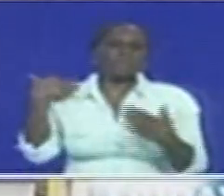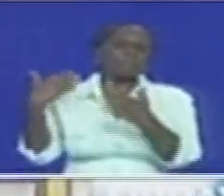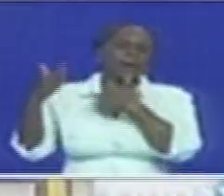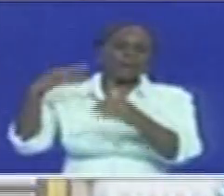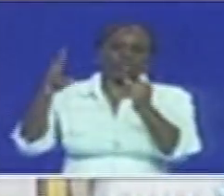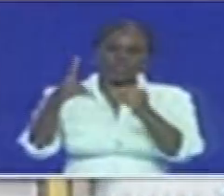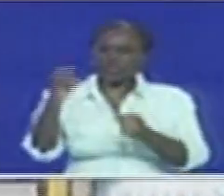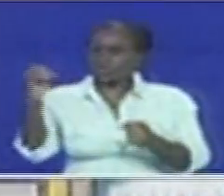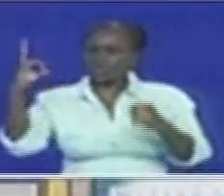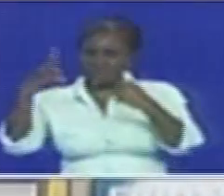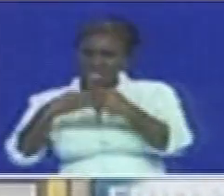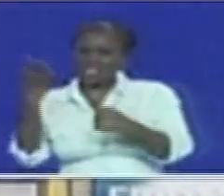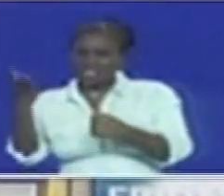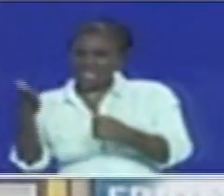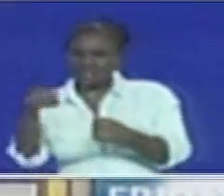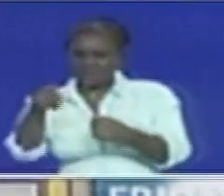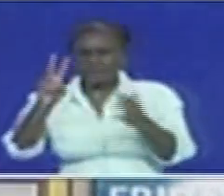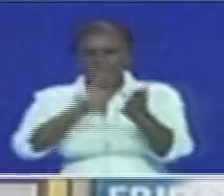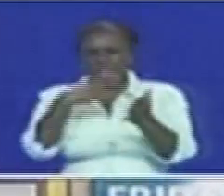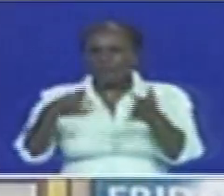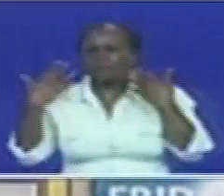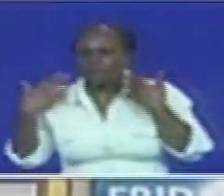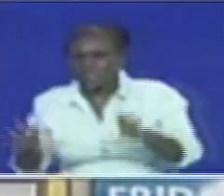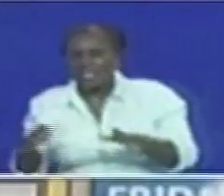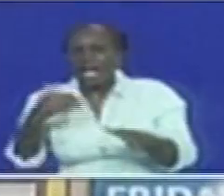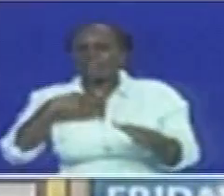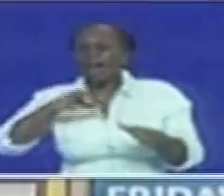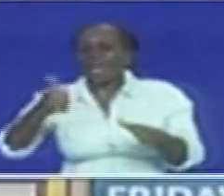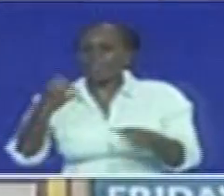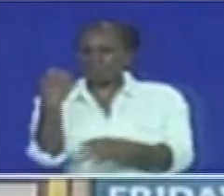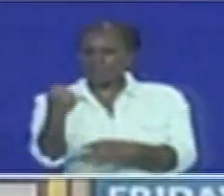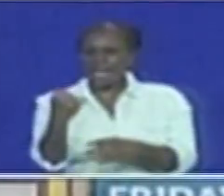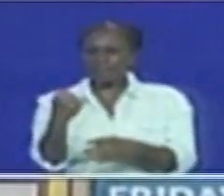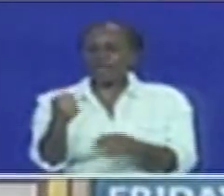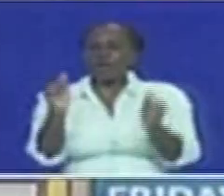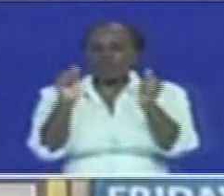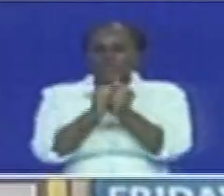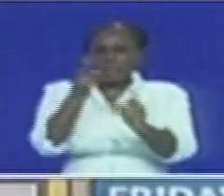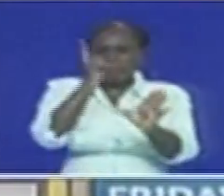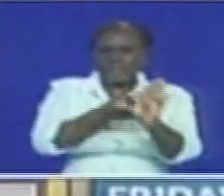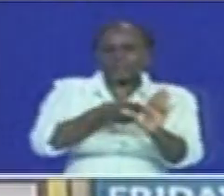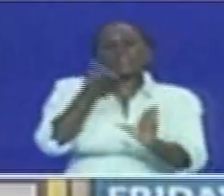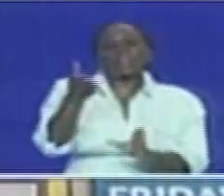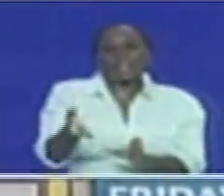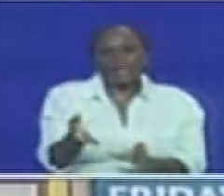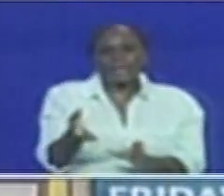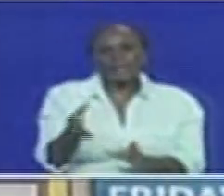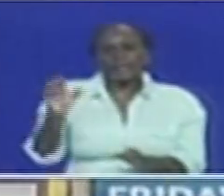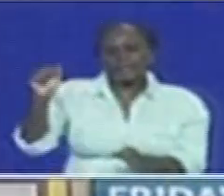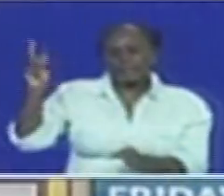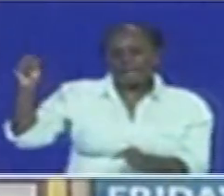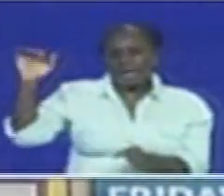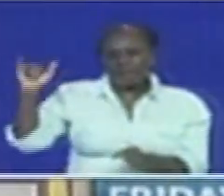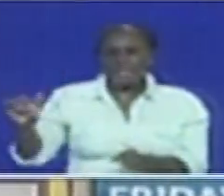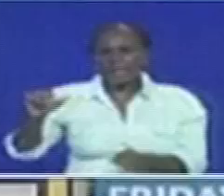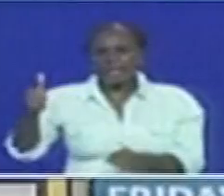in 2008 when he failed to finish. He has other five Kenyans for company and motivation. Sami Kitwara, Peter Somme,